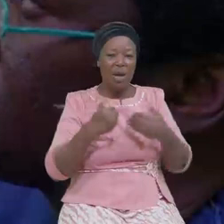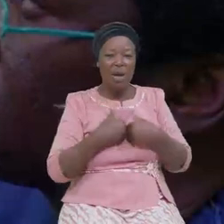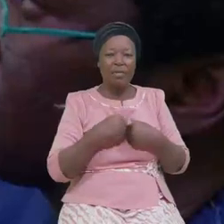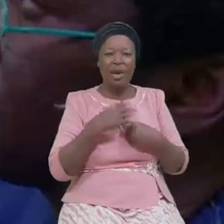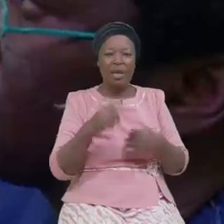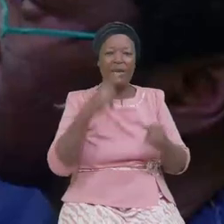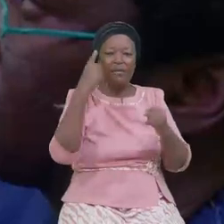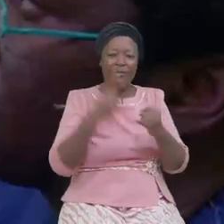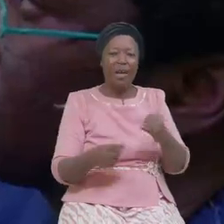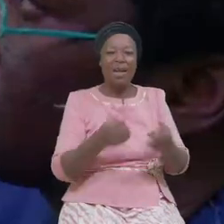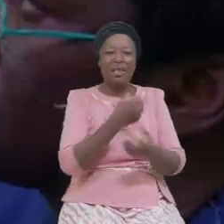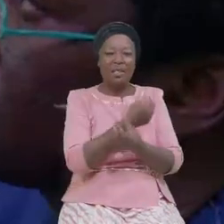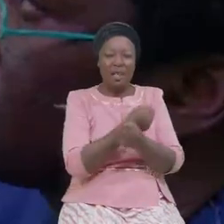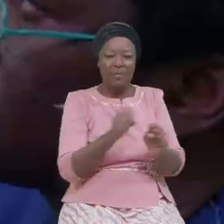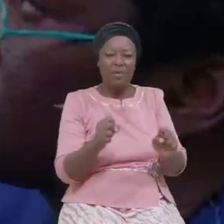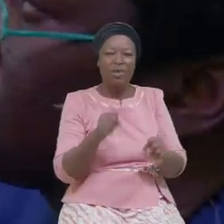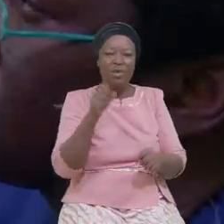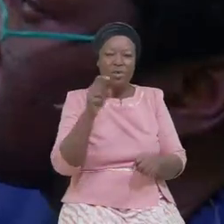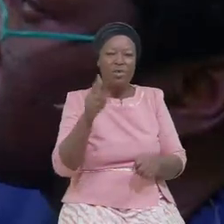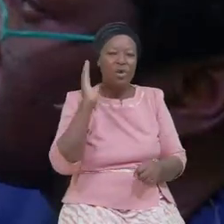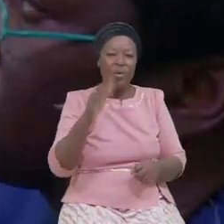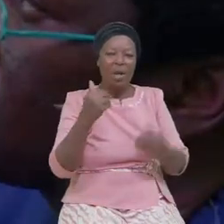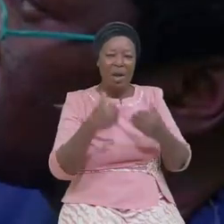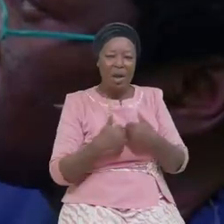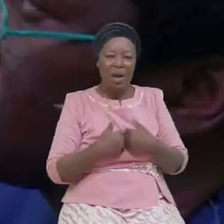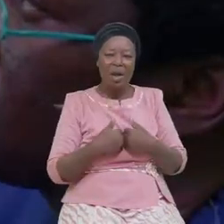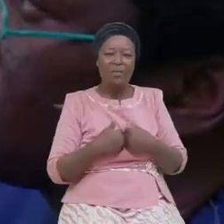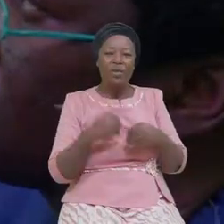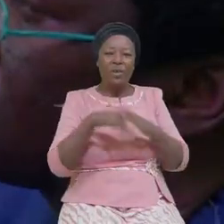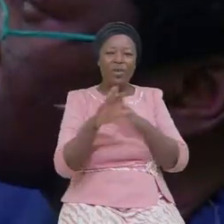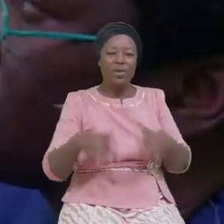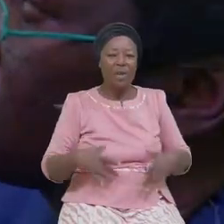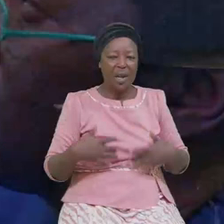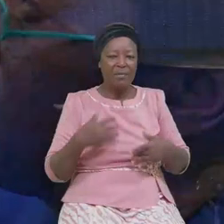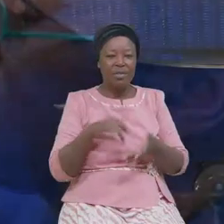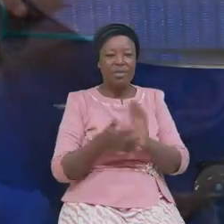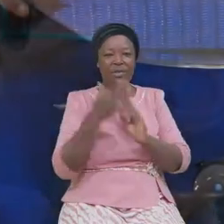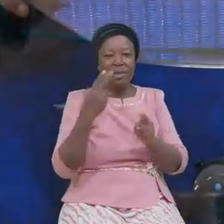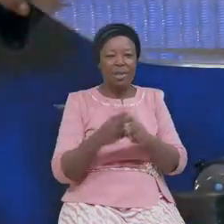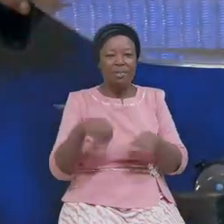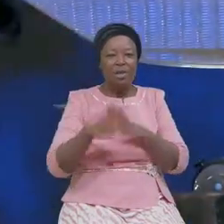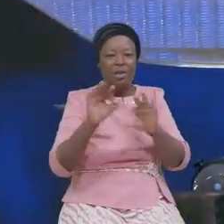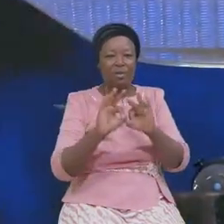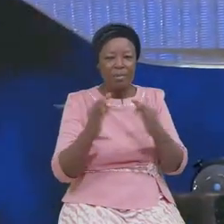final salvation you will have in your life, your